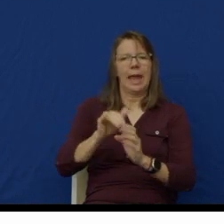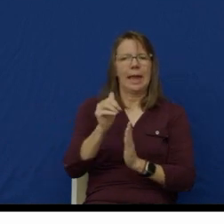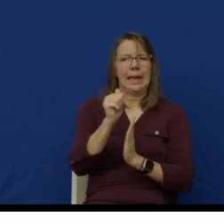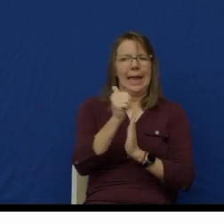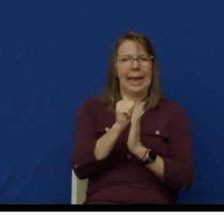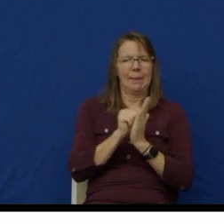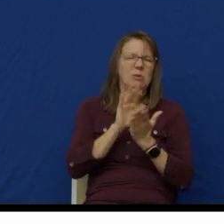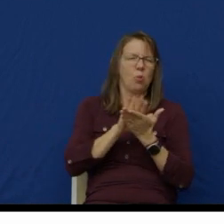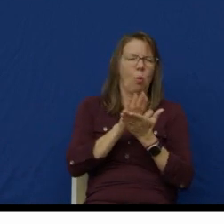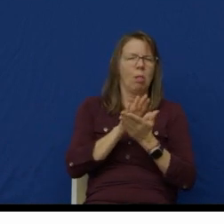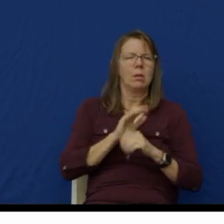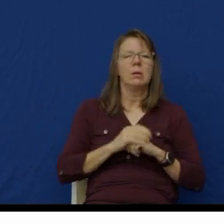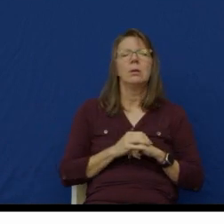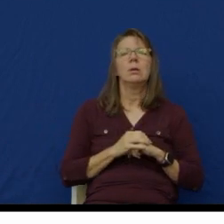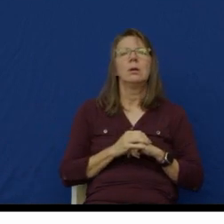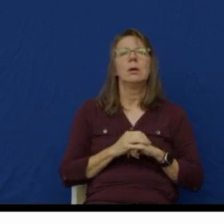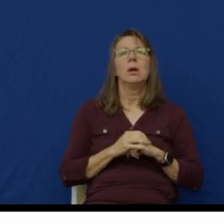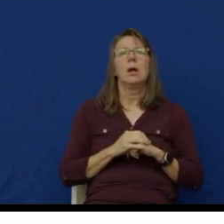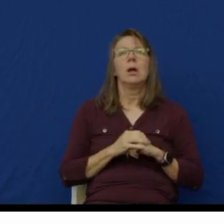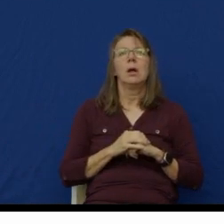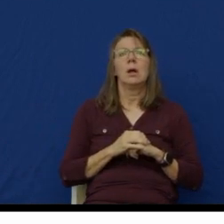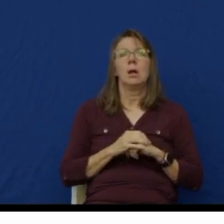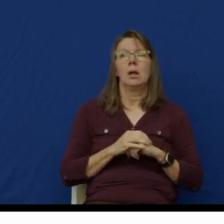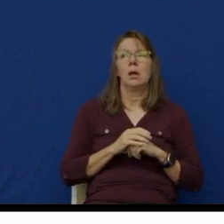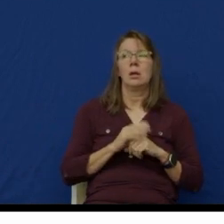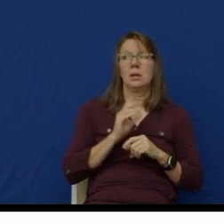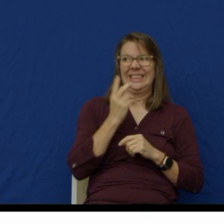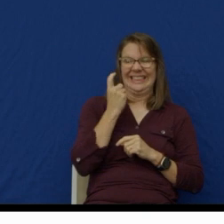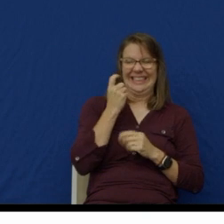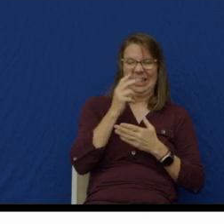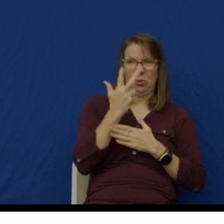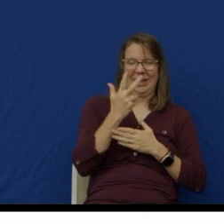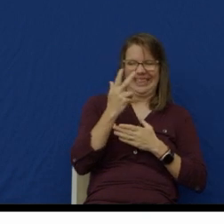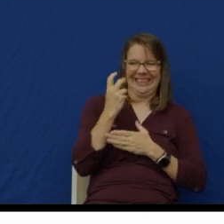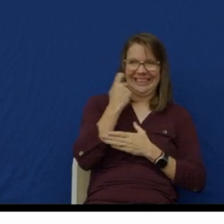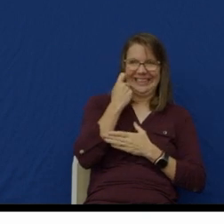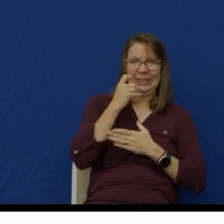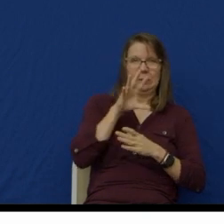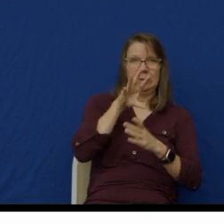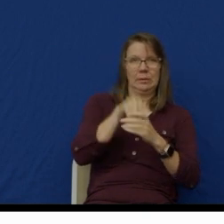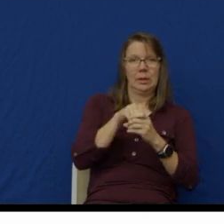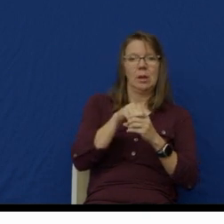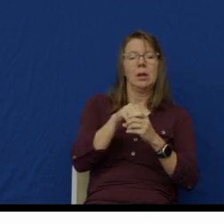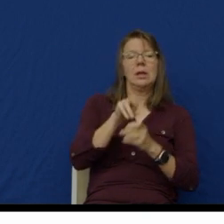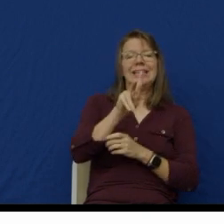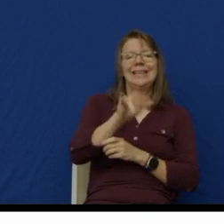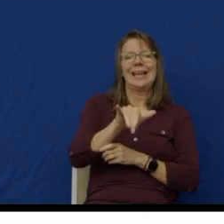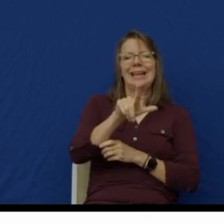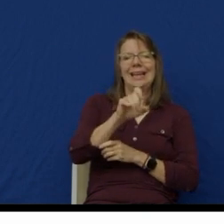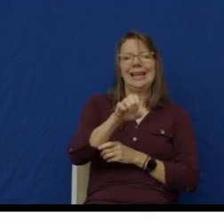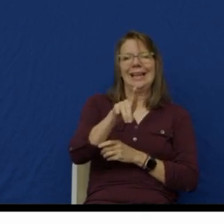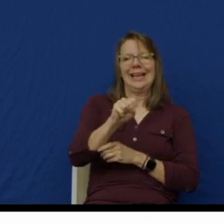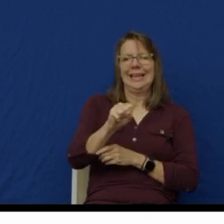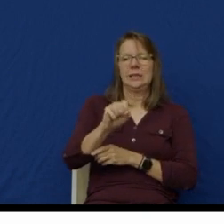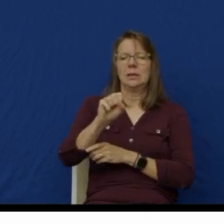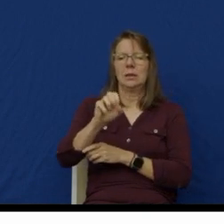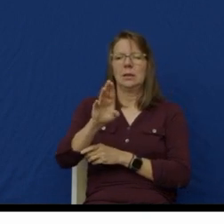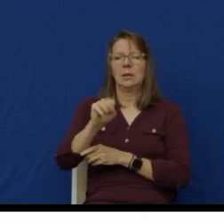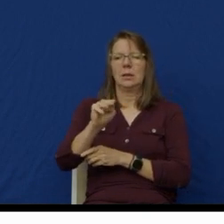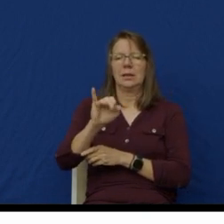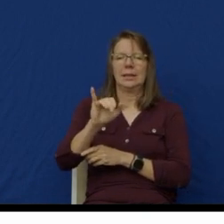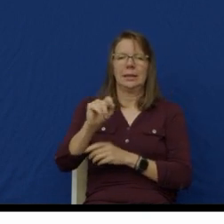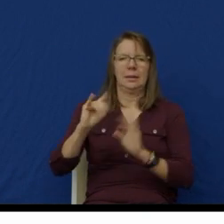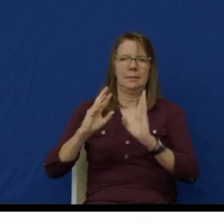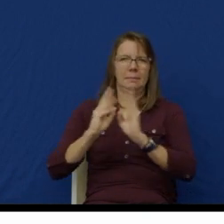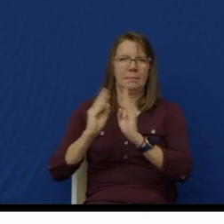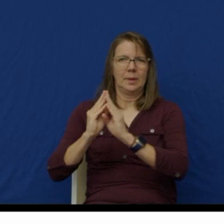cohorts 2 and 3 recently participated in the Kentucky Leads Academy Summit, engaging in a variety of topics related